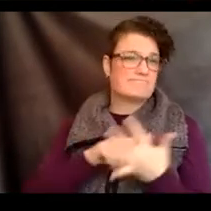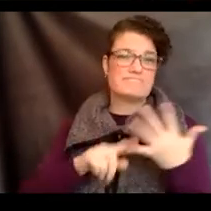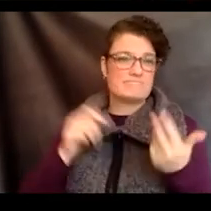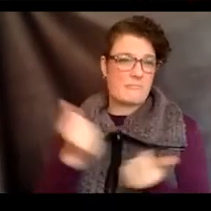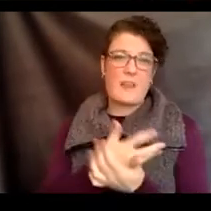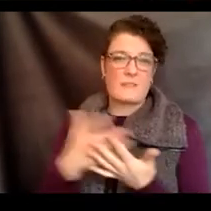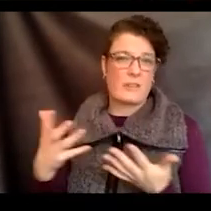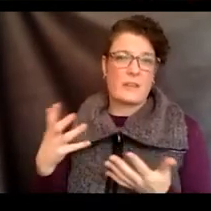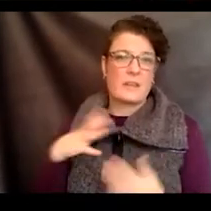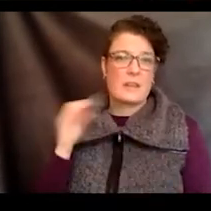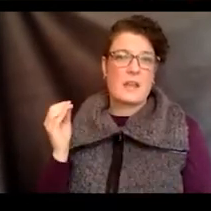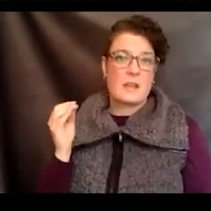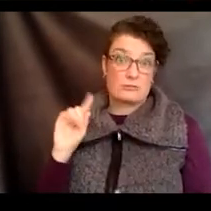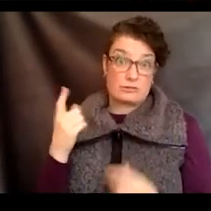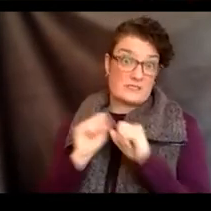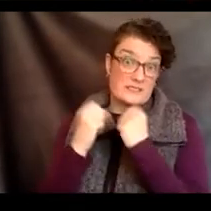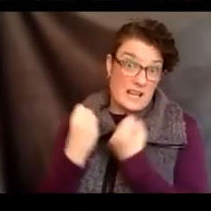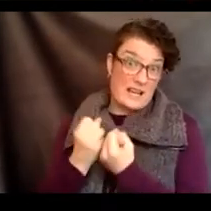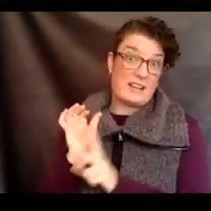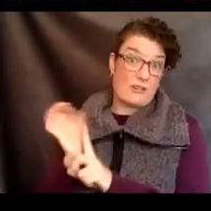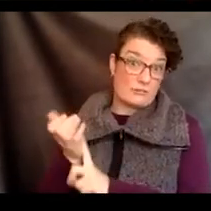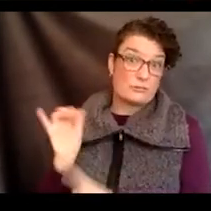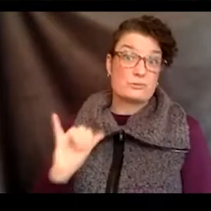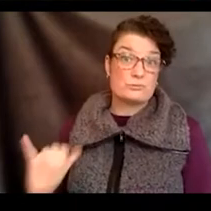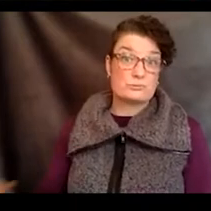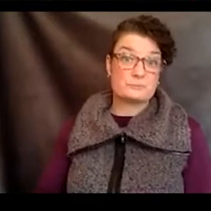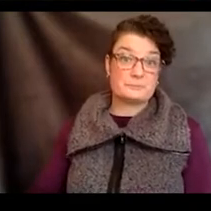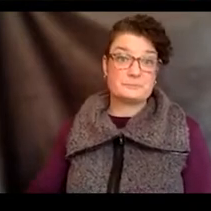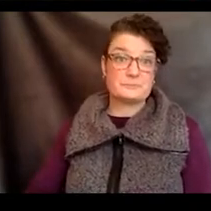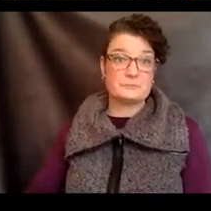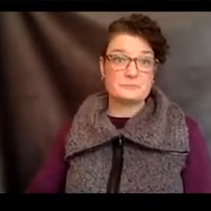just the society and the culture that they're around.